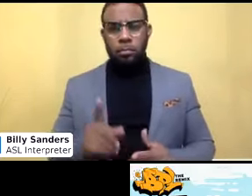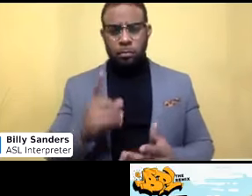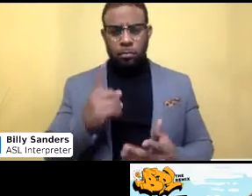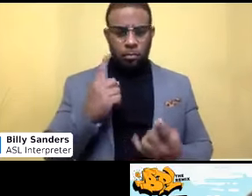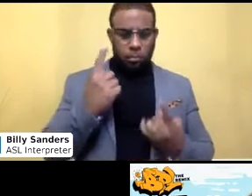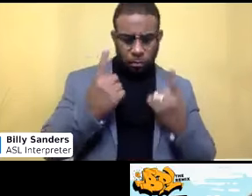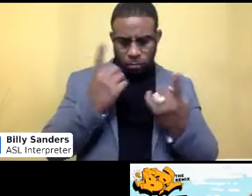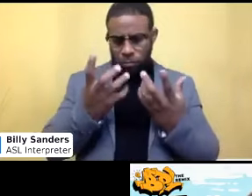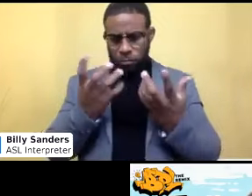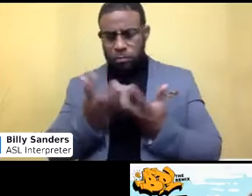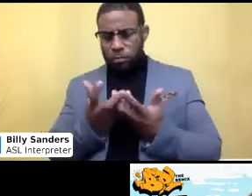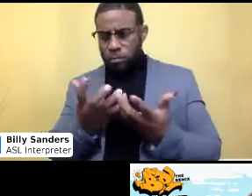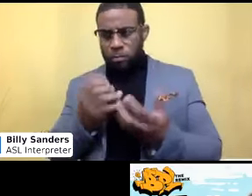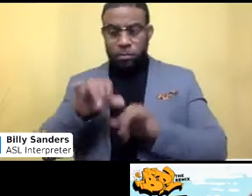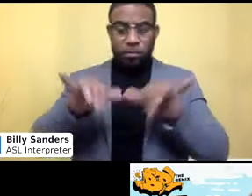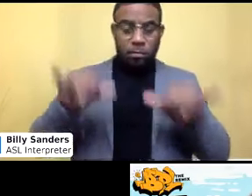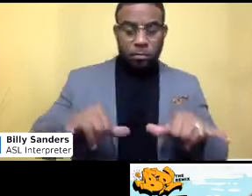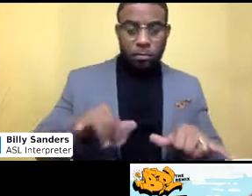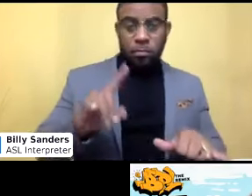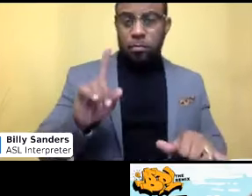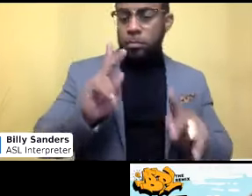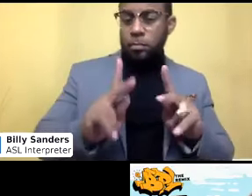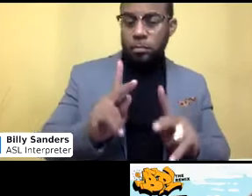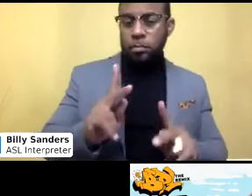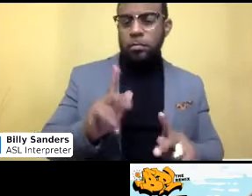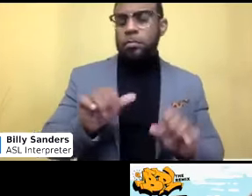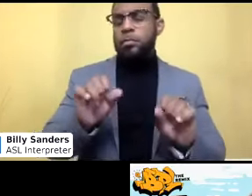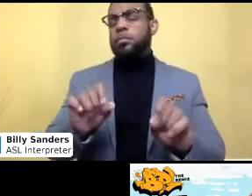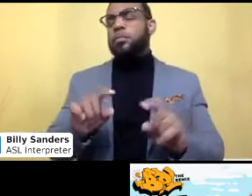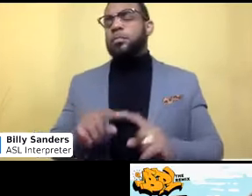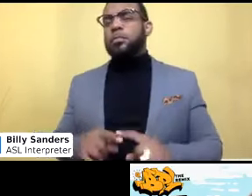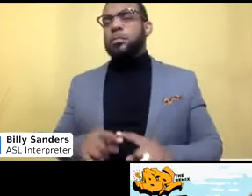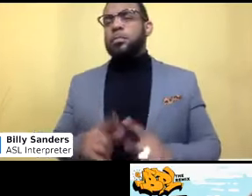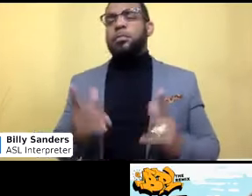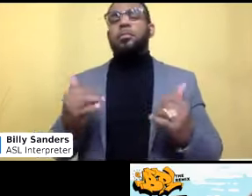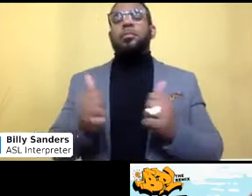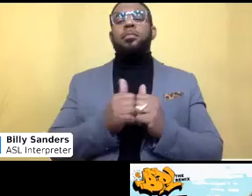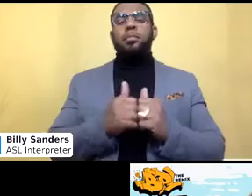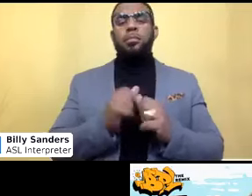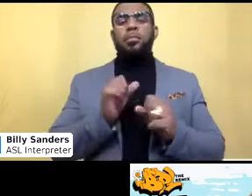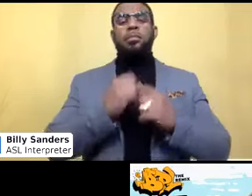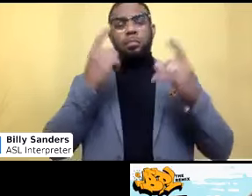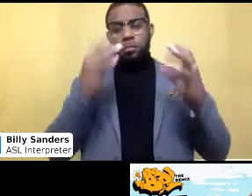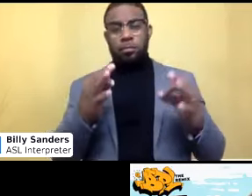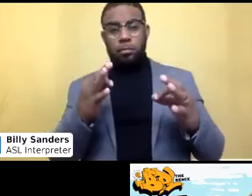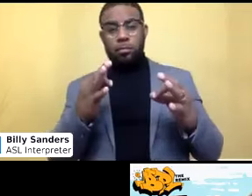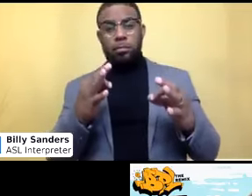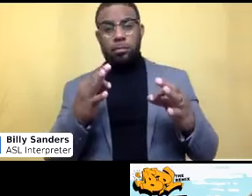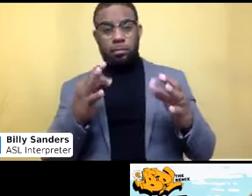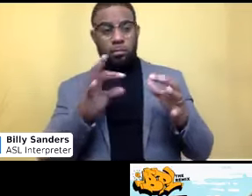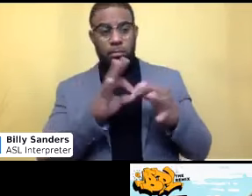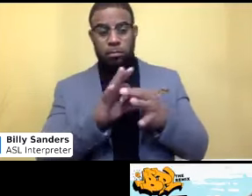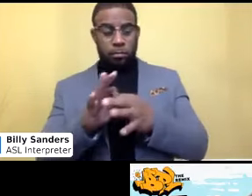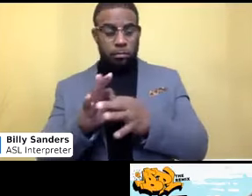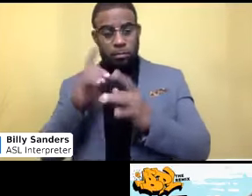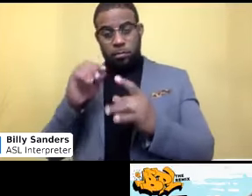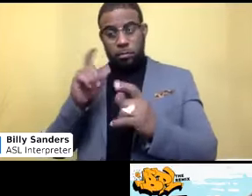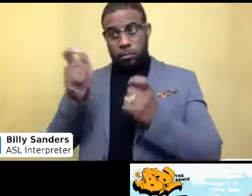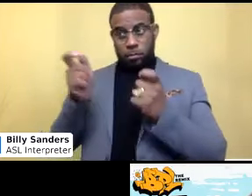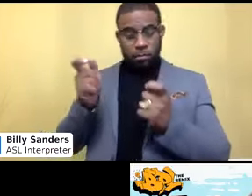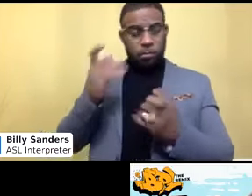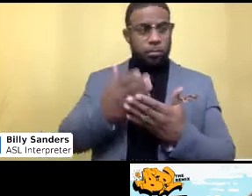configuration, a system where the people are able to come together, make decisions, binding decisions. This is a